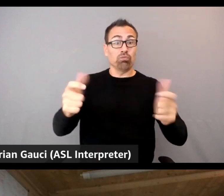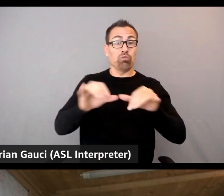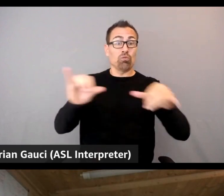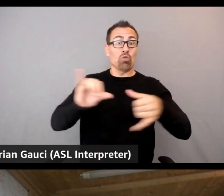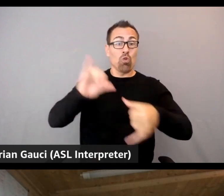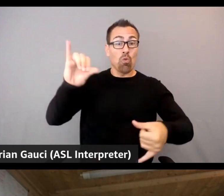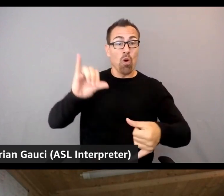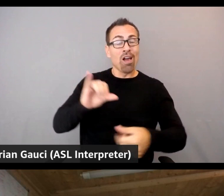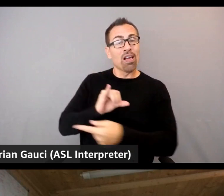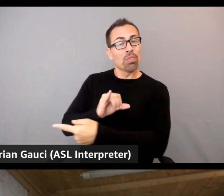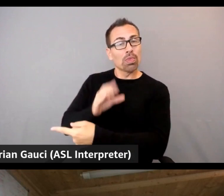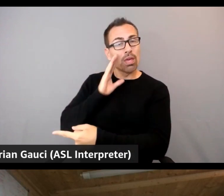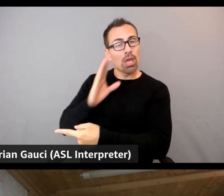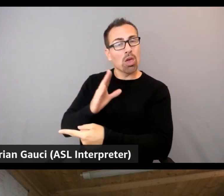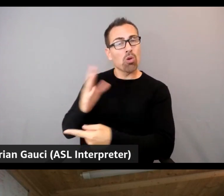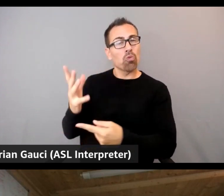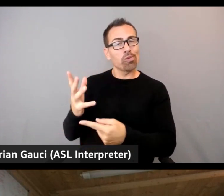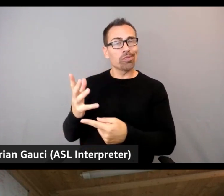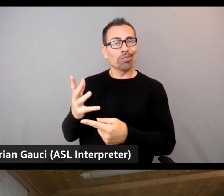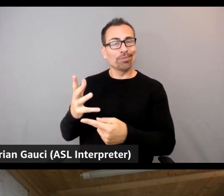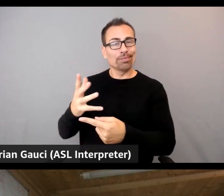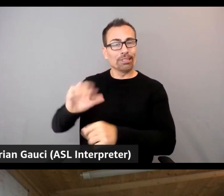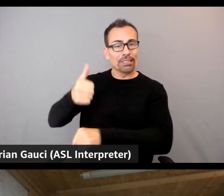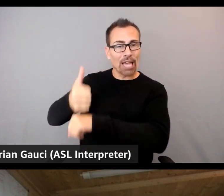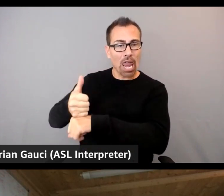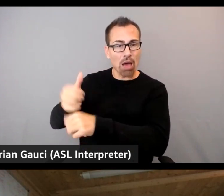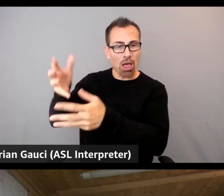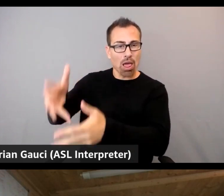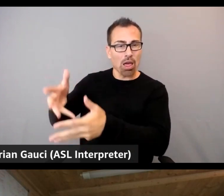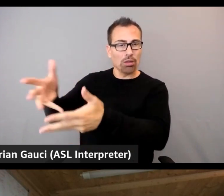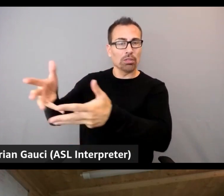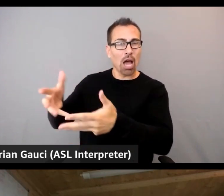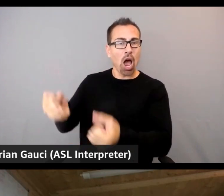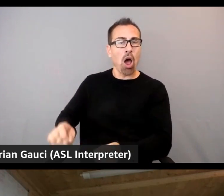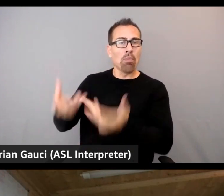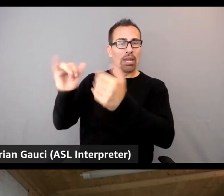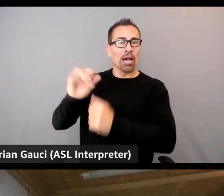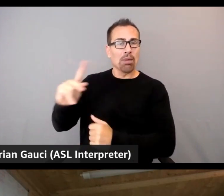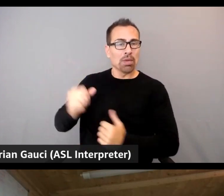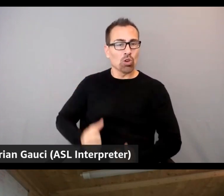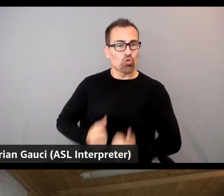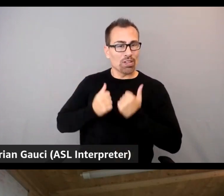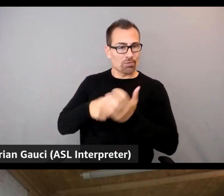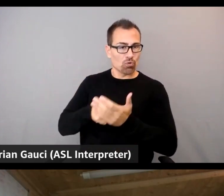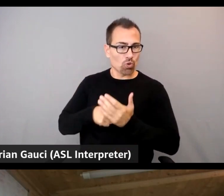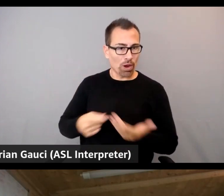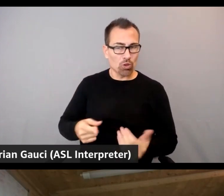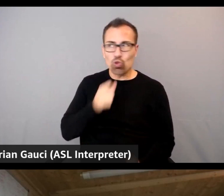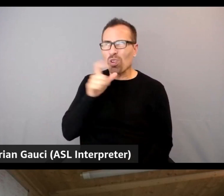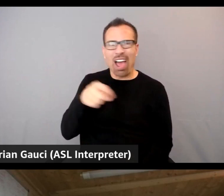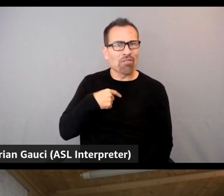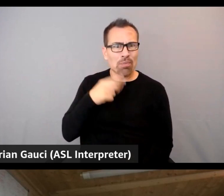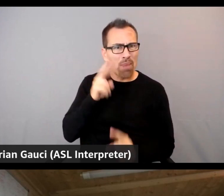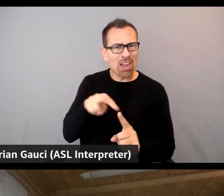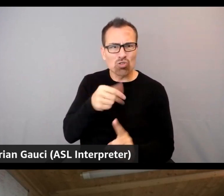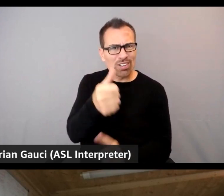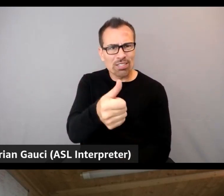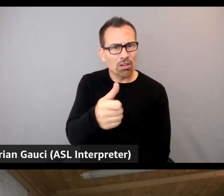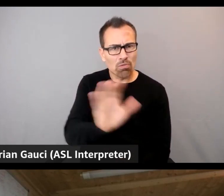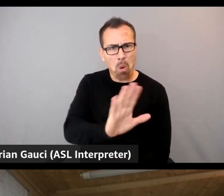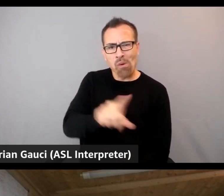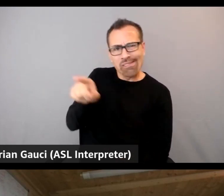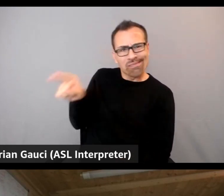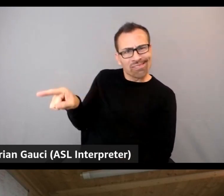to allocate the required IPs that you need. So you don't have to monitor and say, oh God, I need another 10 IPs, I need 5 IPs. You don't have to worry about any of that.